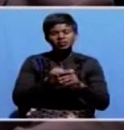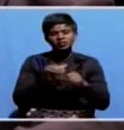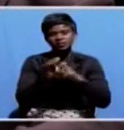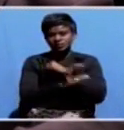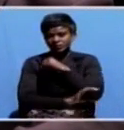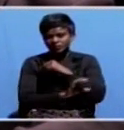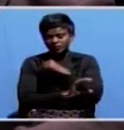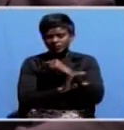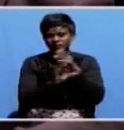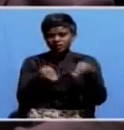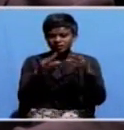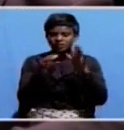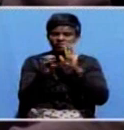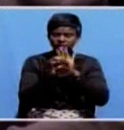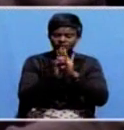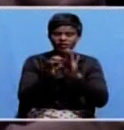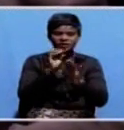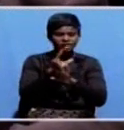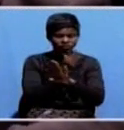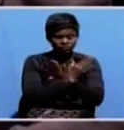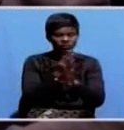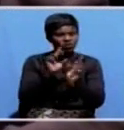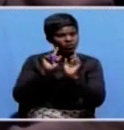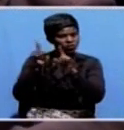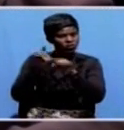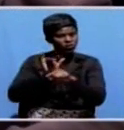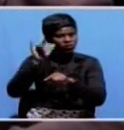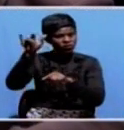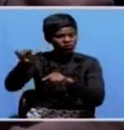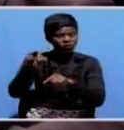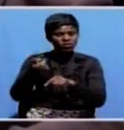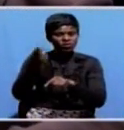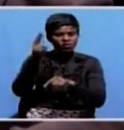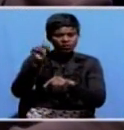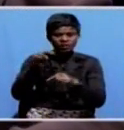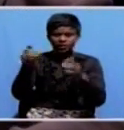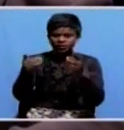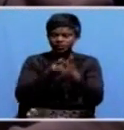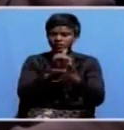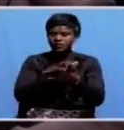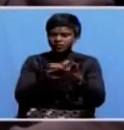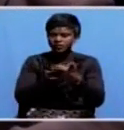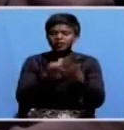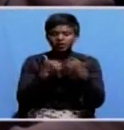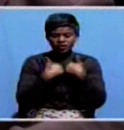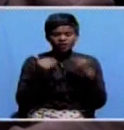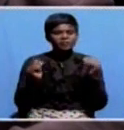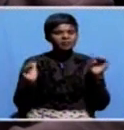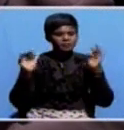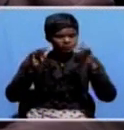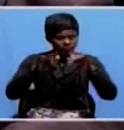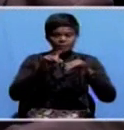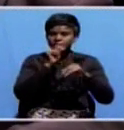He, even before going to the United Nations in New York, he had a press conference where he